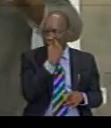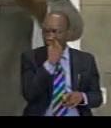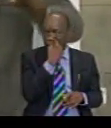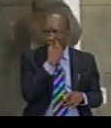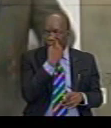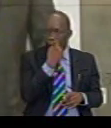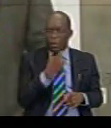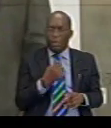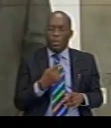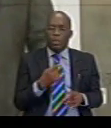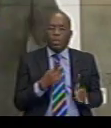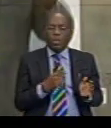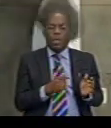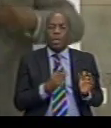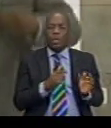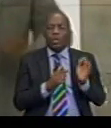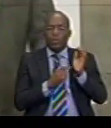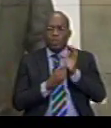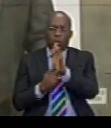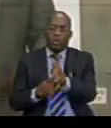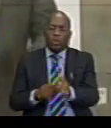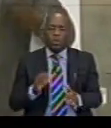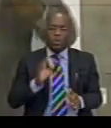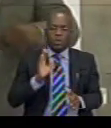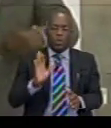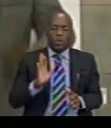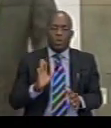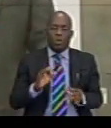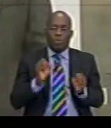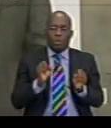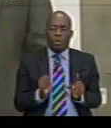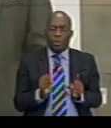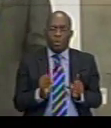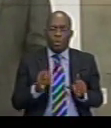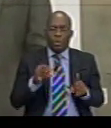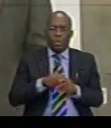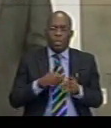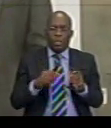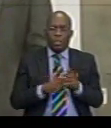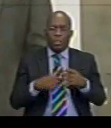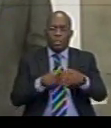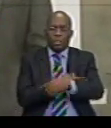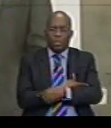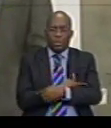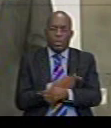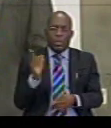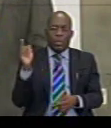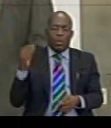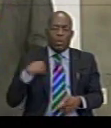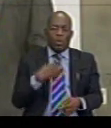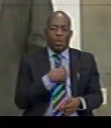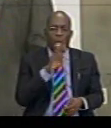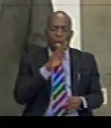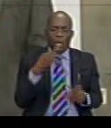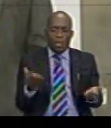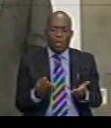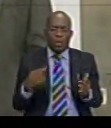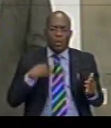your agenda to fulfill. In this day, we are here. We